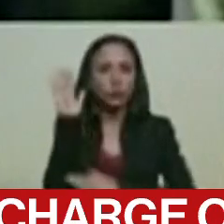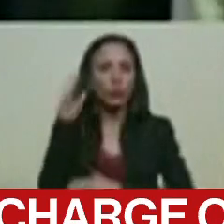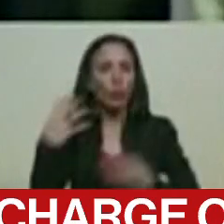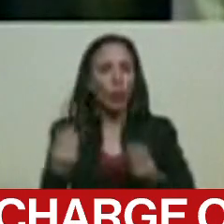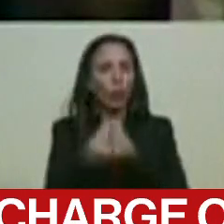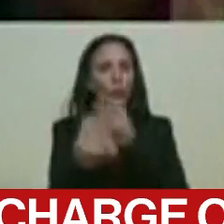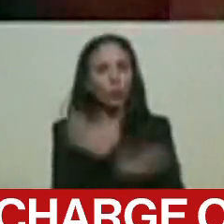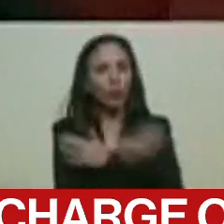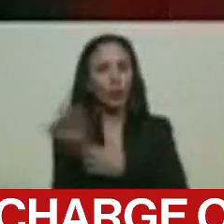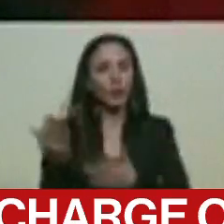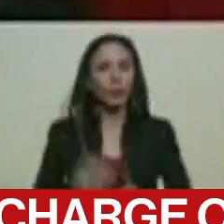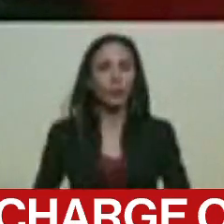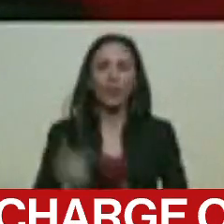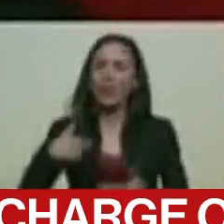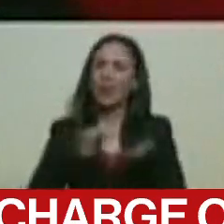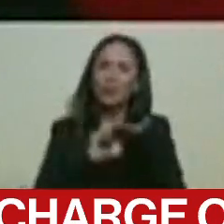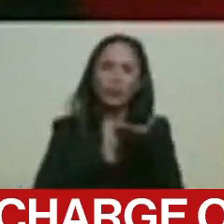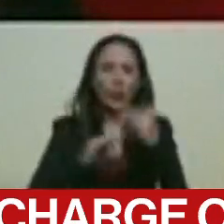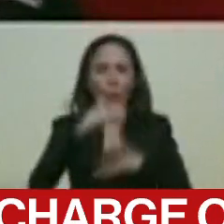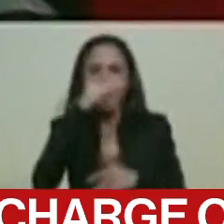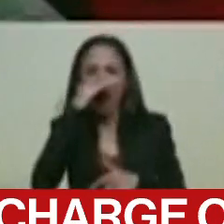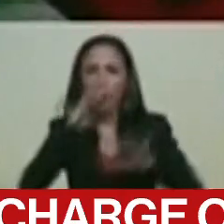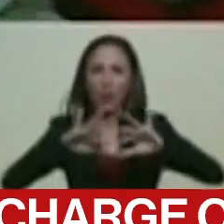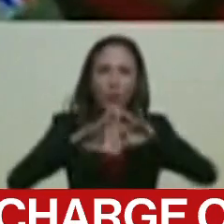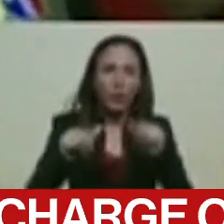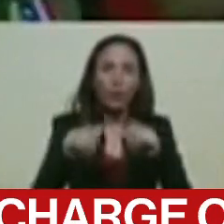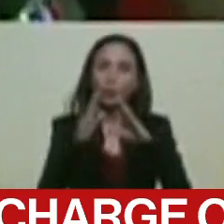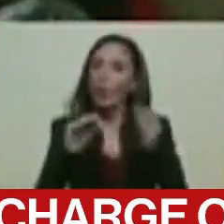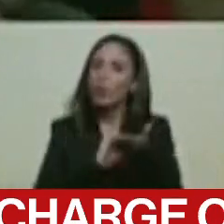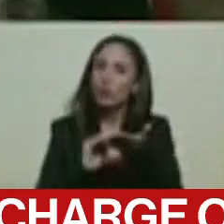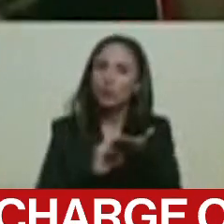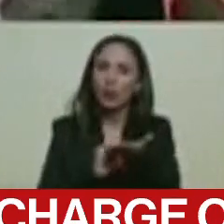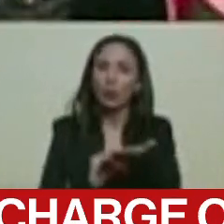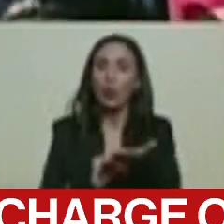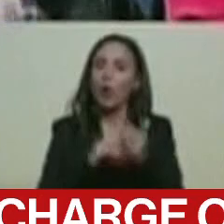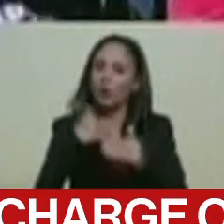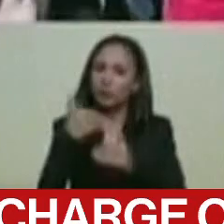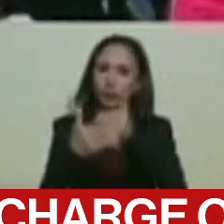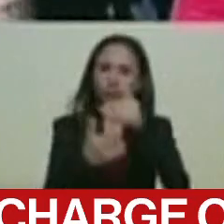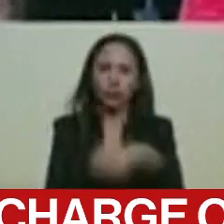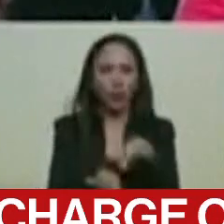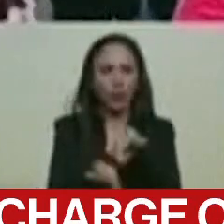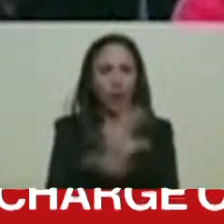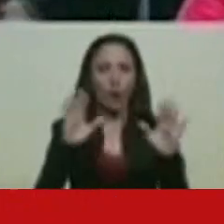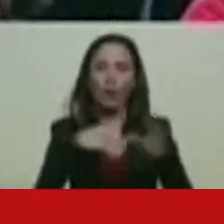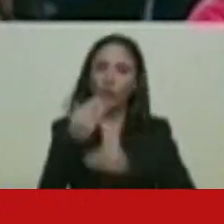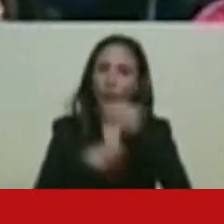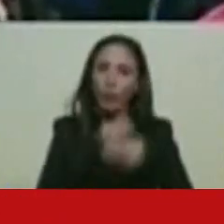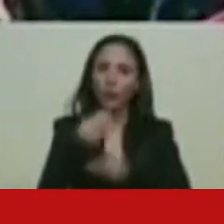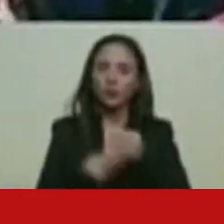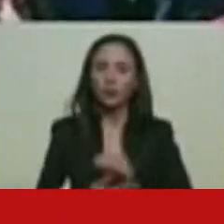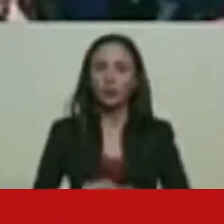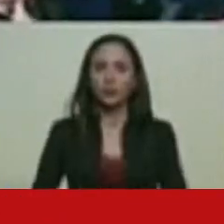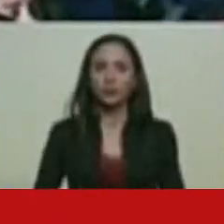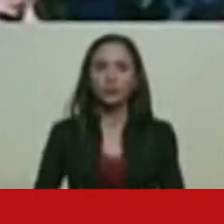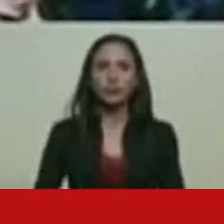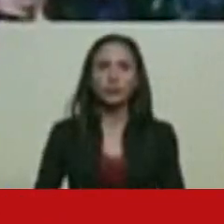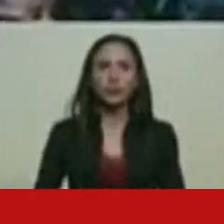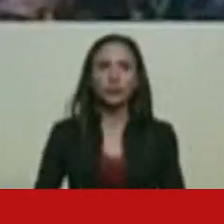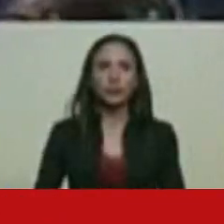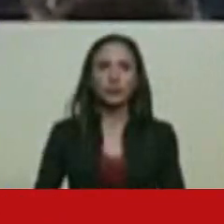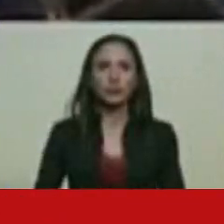few years? Venezuela's economy is by most measures in shambles. Inflation is set to hit